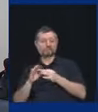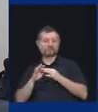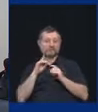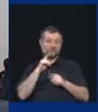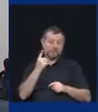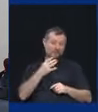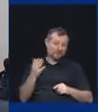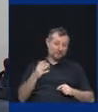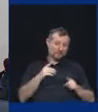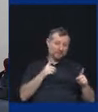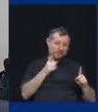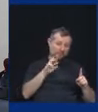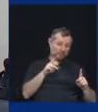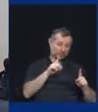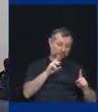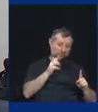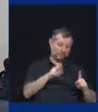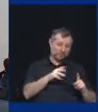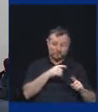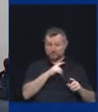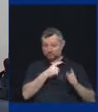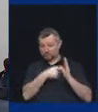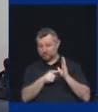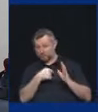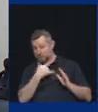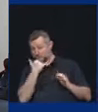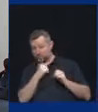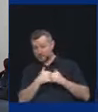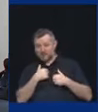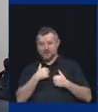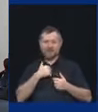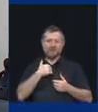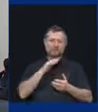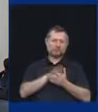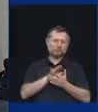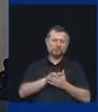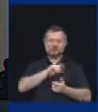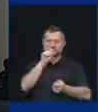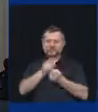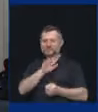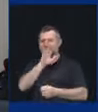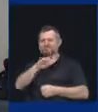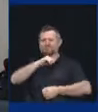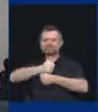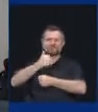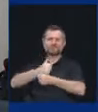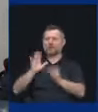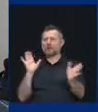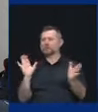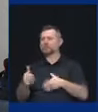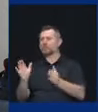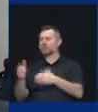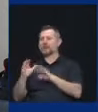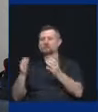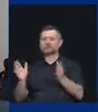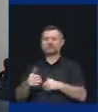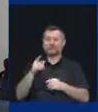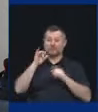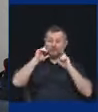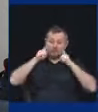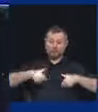but the schools have spent a lot of time doing specific configurations for classrooms, and if you were to now go maskless or allow